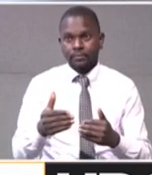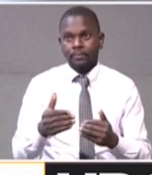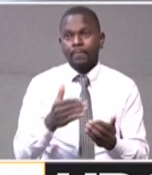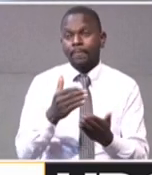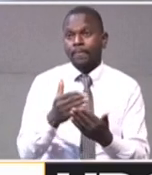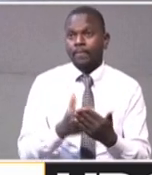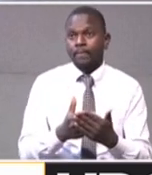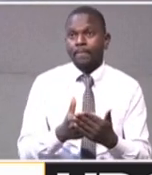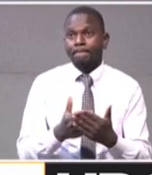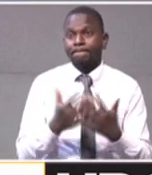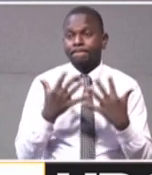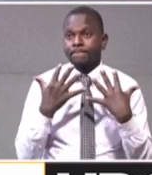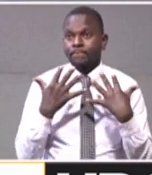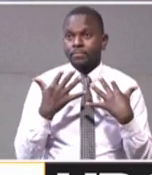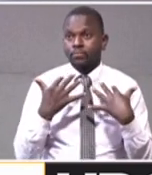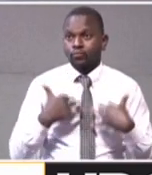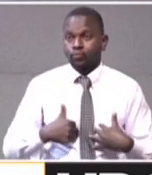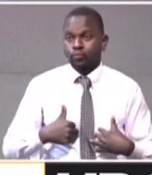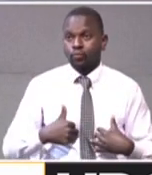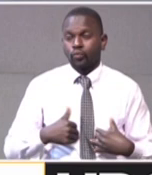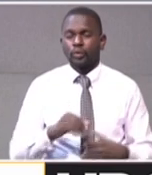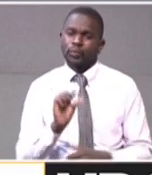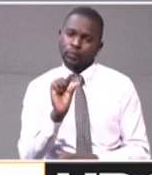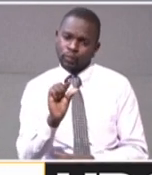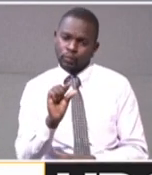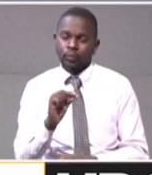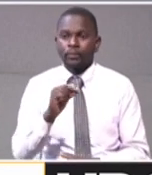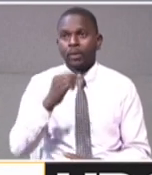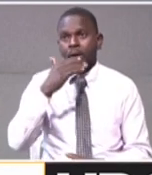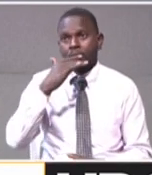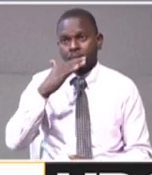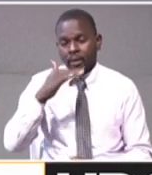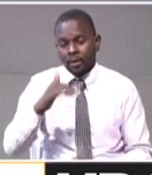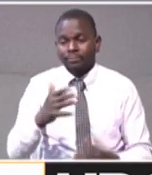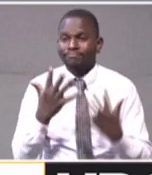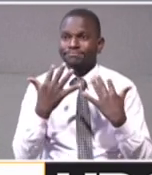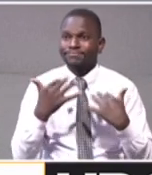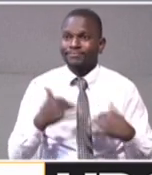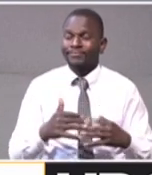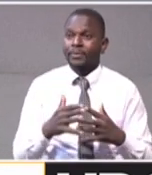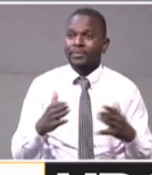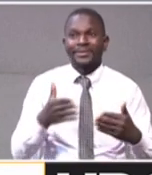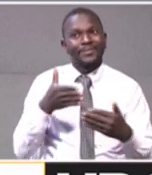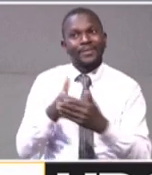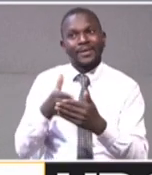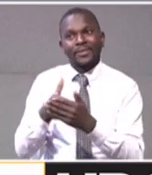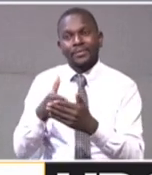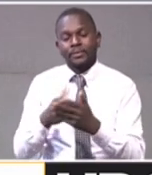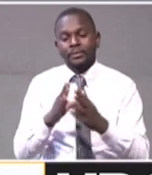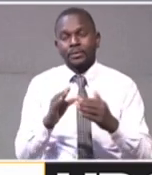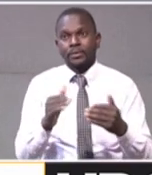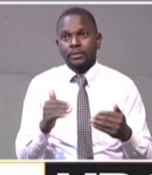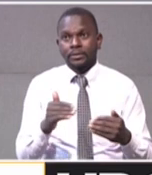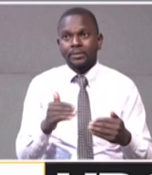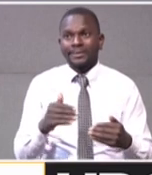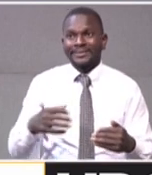because the fluid volume is low, the blood supply to the major organs is impaired, especially